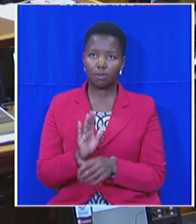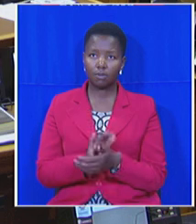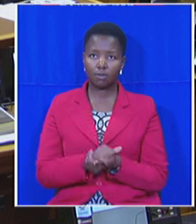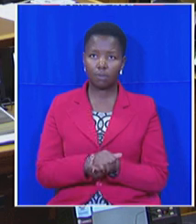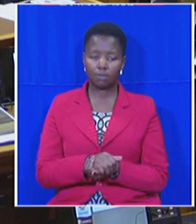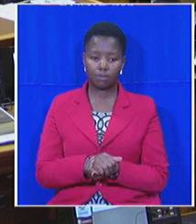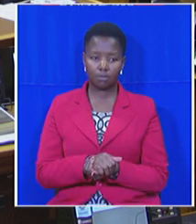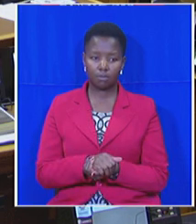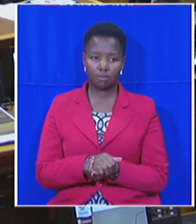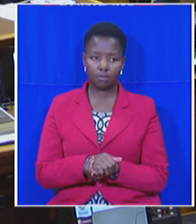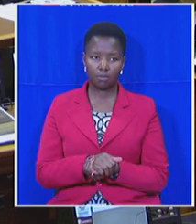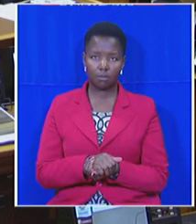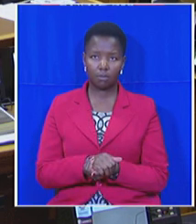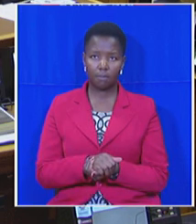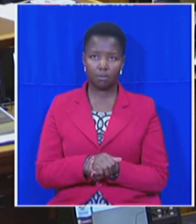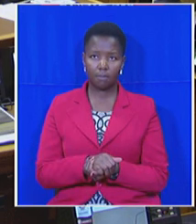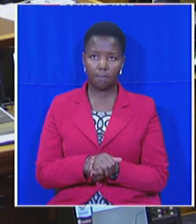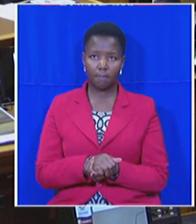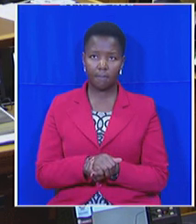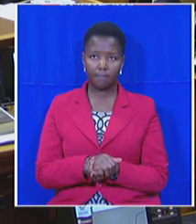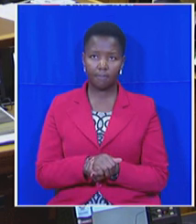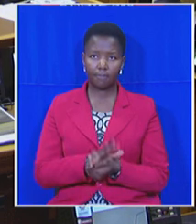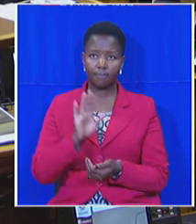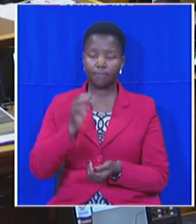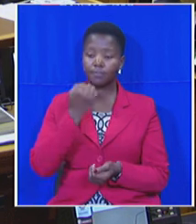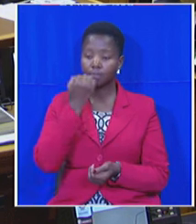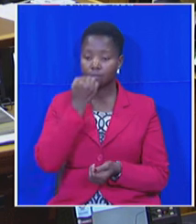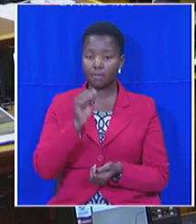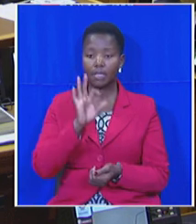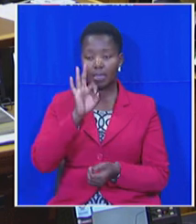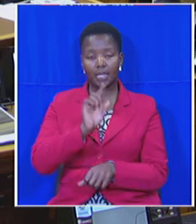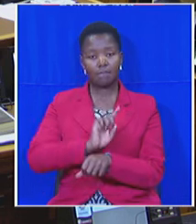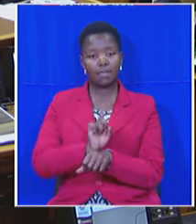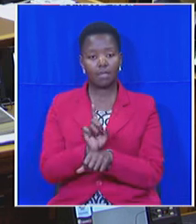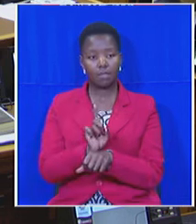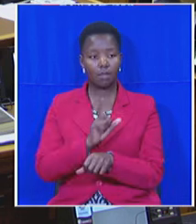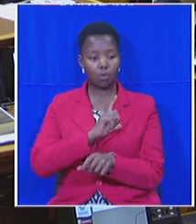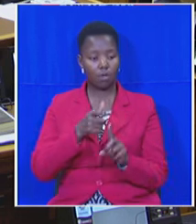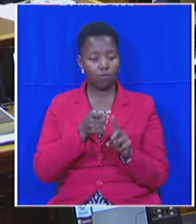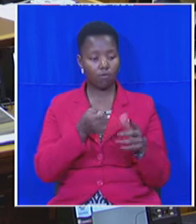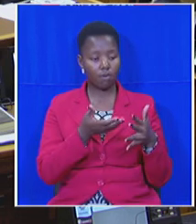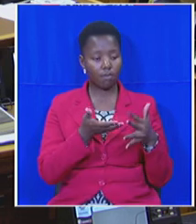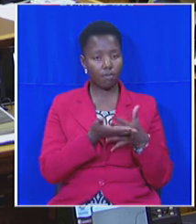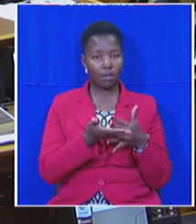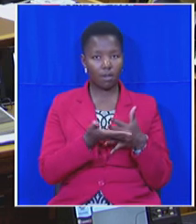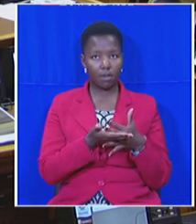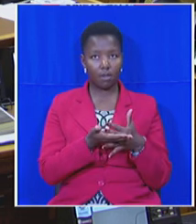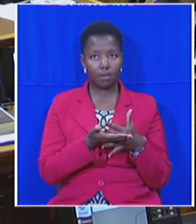I get what you're breaking. I am saying 3 minutes because we come from a comfort